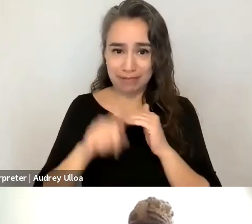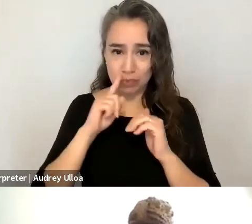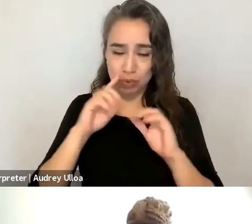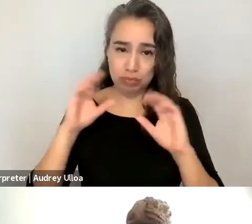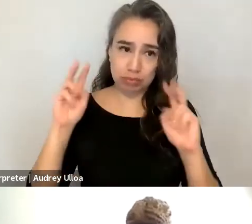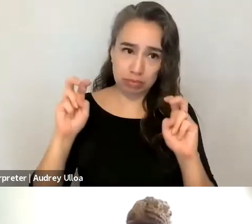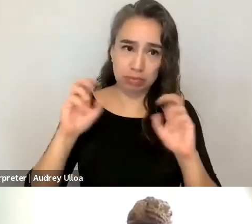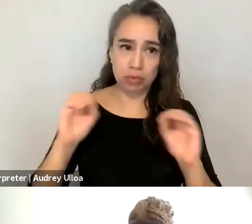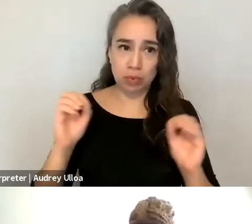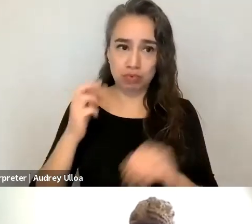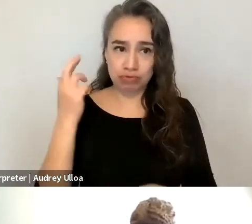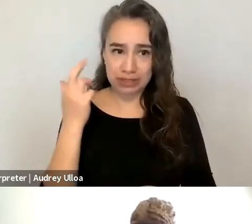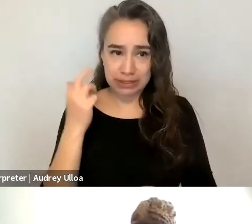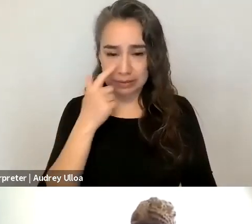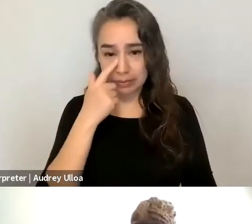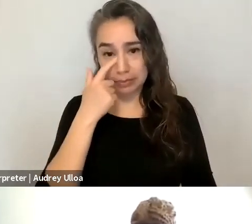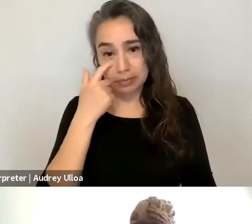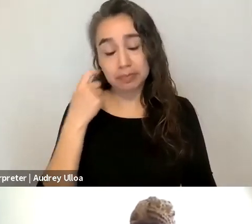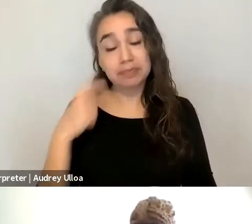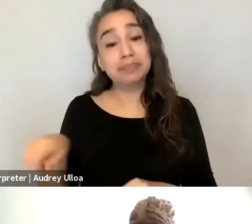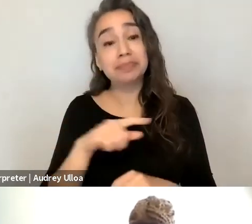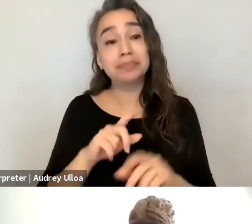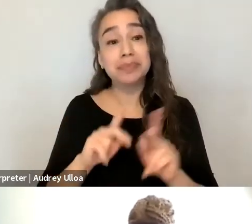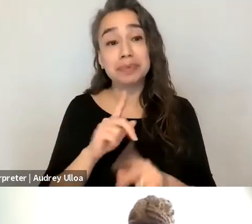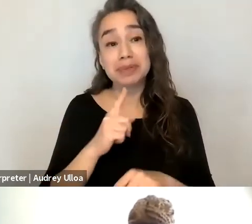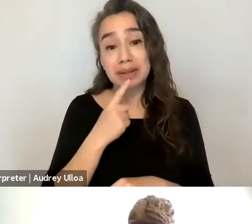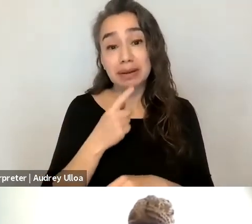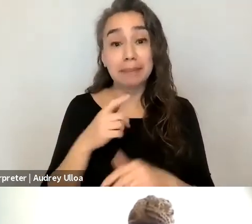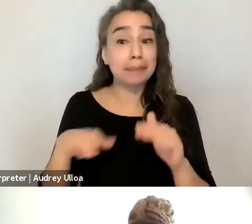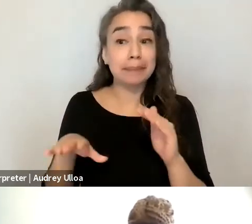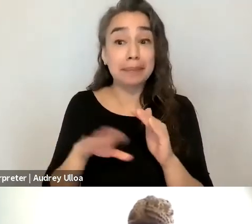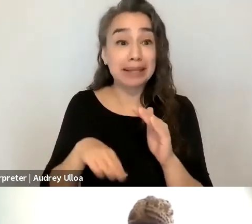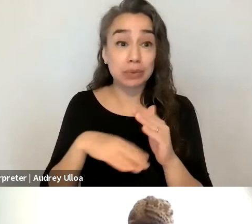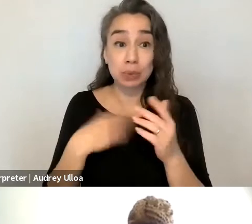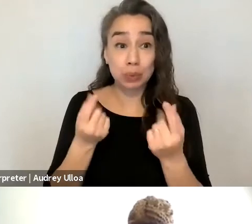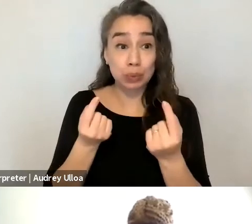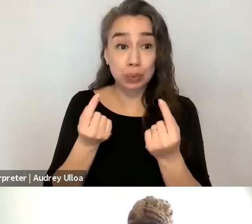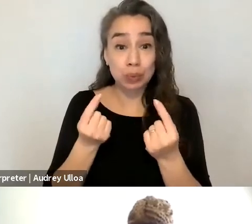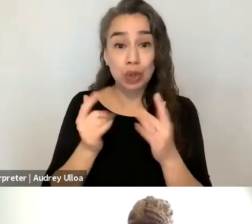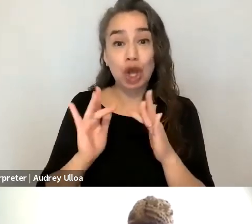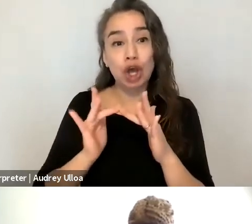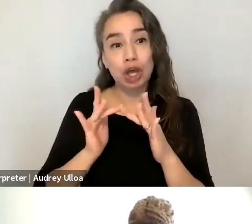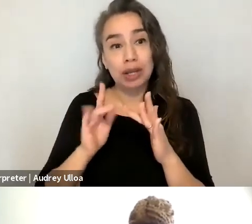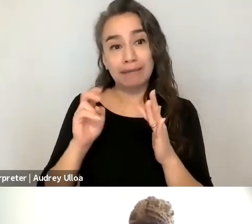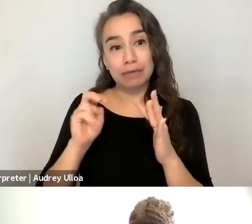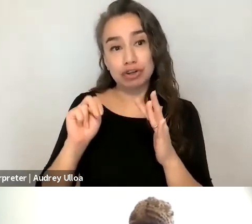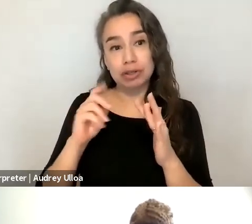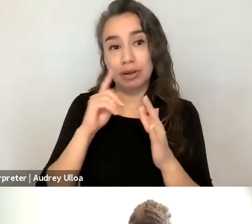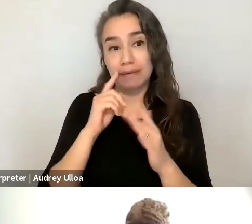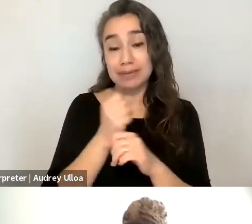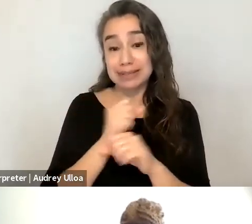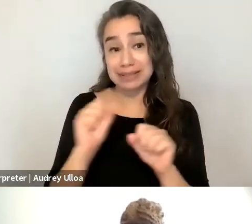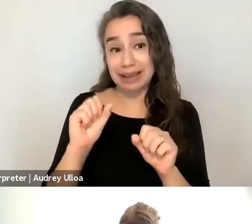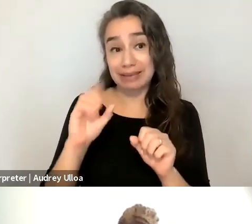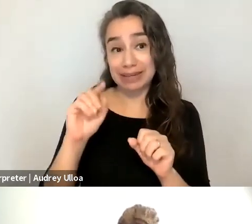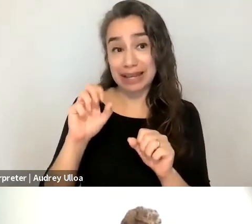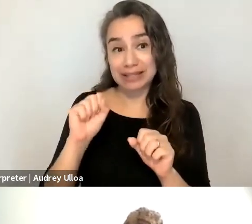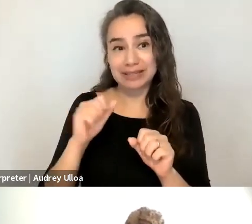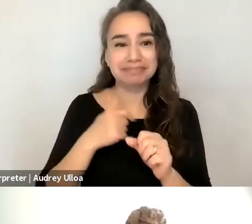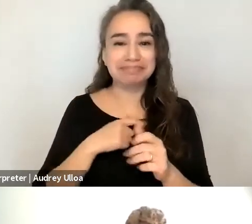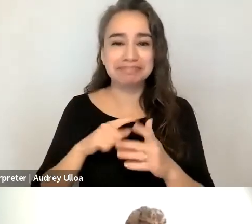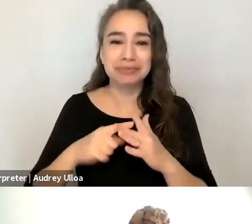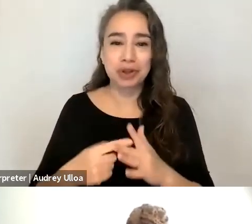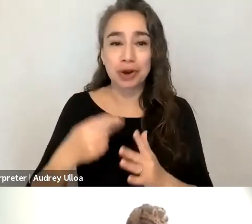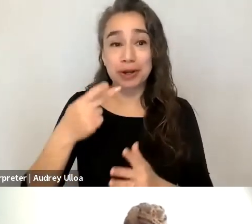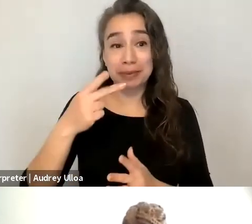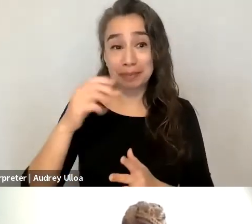people only. Basically what we did was create an online version of Safe Dates. I started a podcast, which has been a lot of fun,